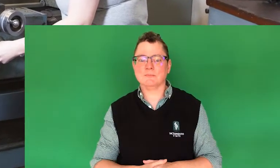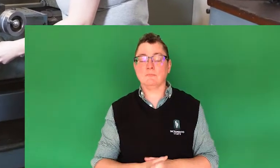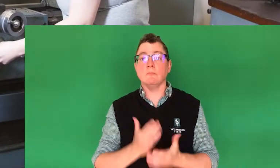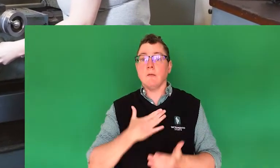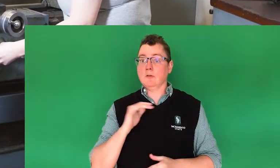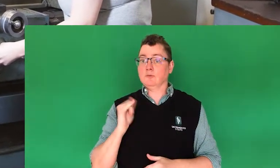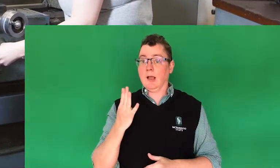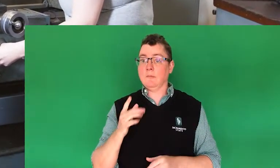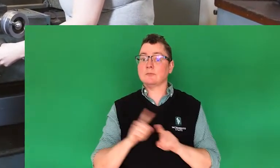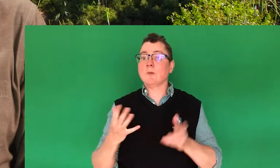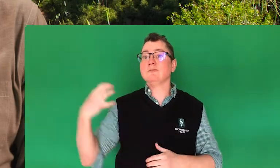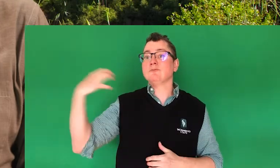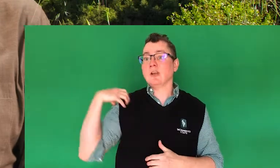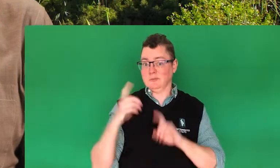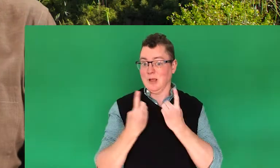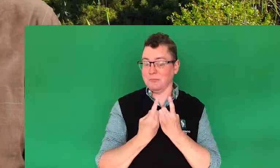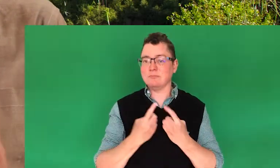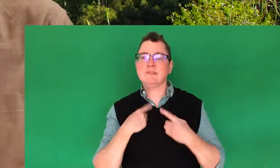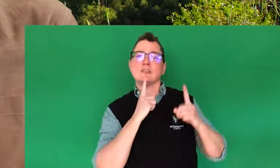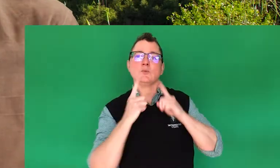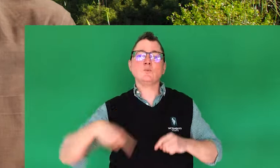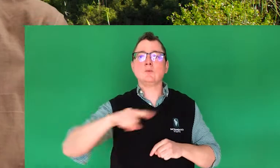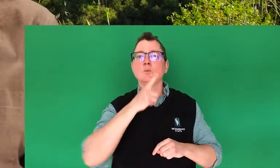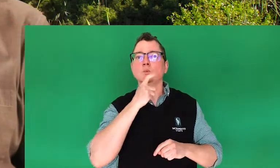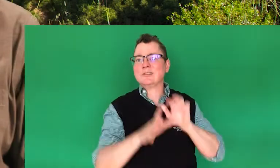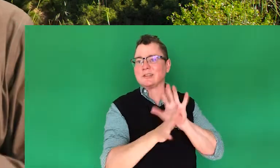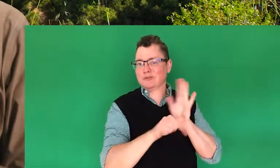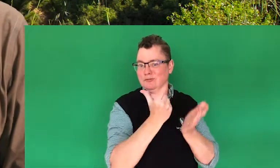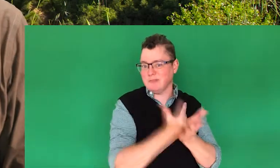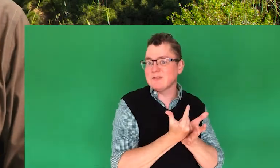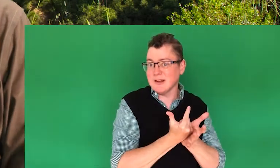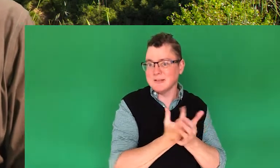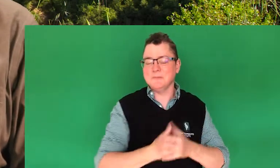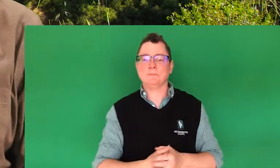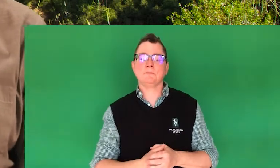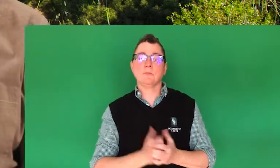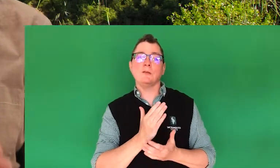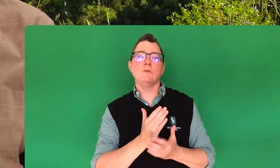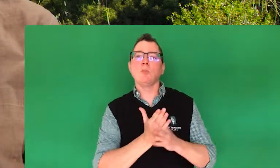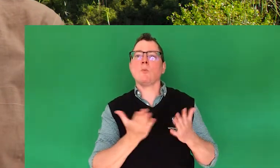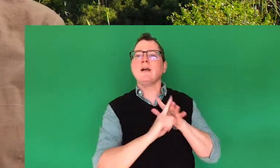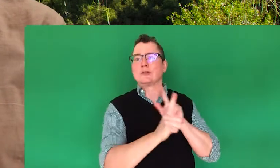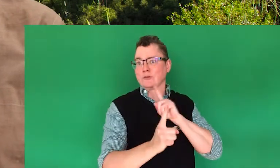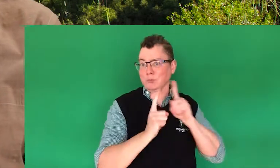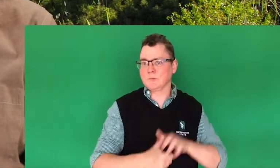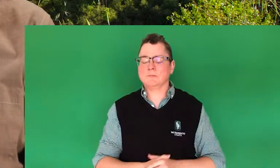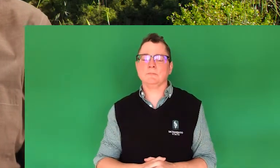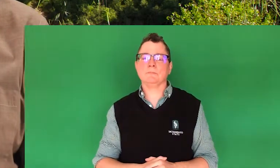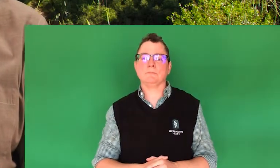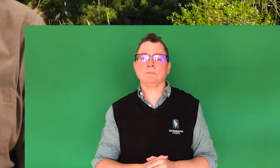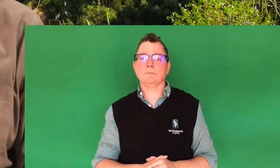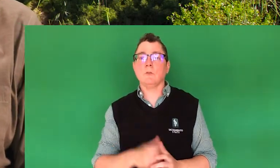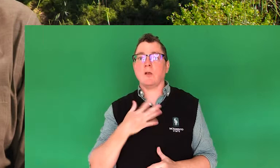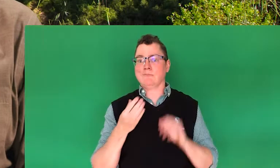and generations to come. Part of my job as a department chair, I interviewed all graduating seniors